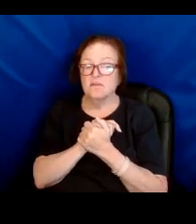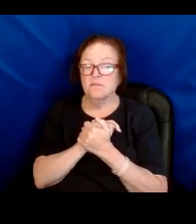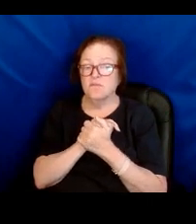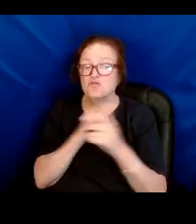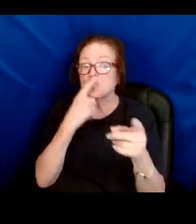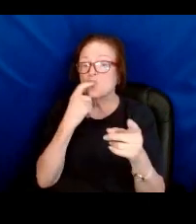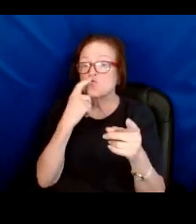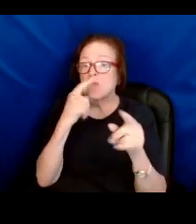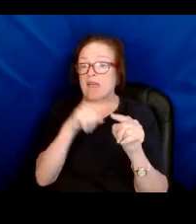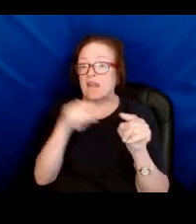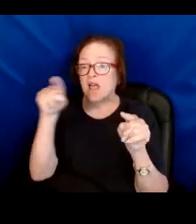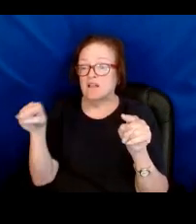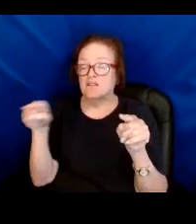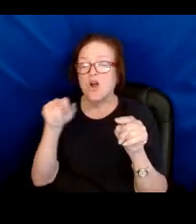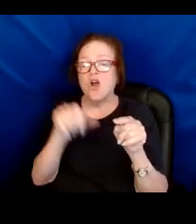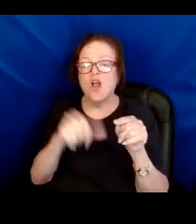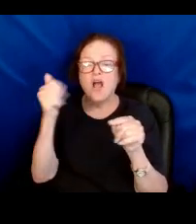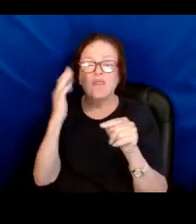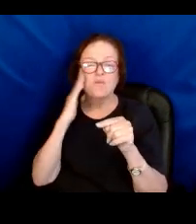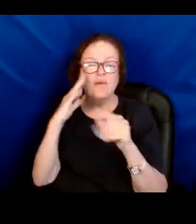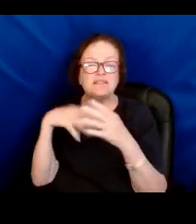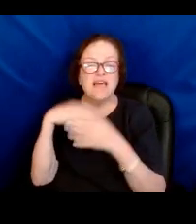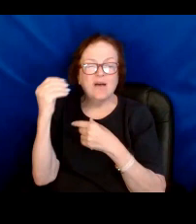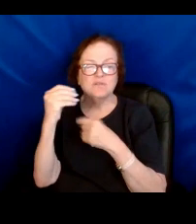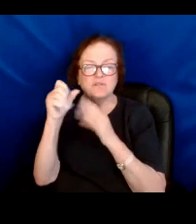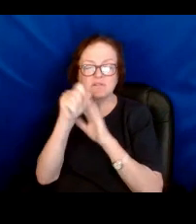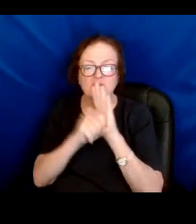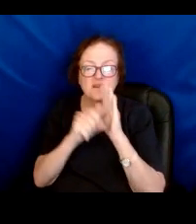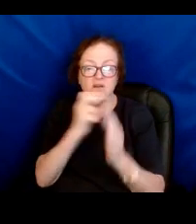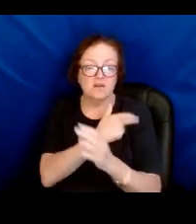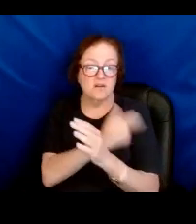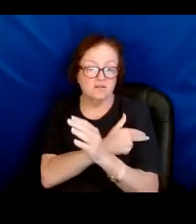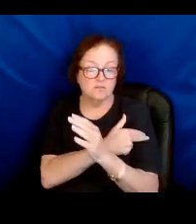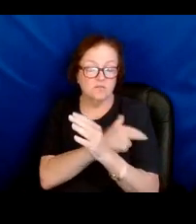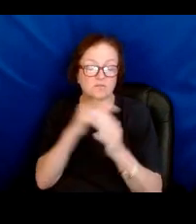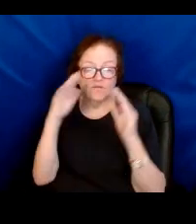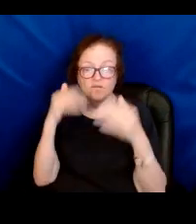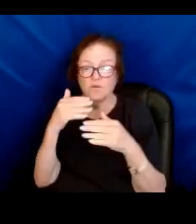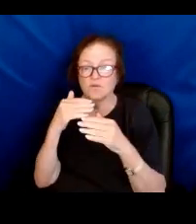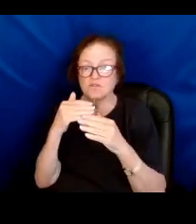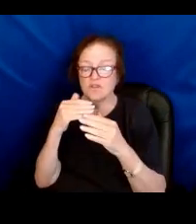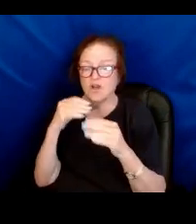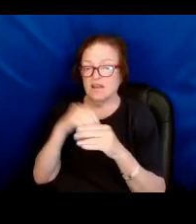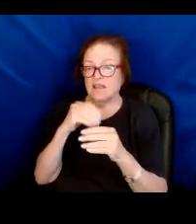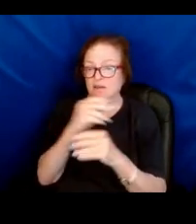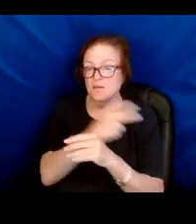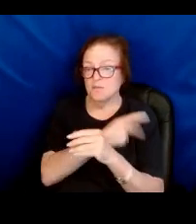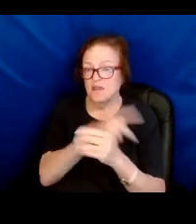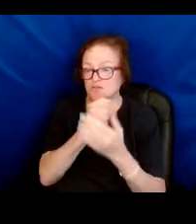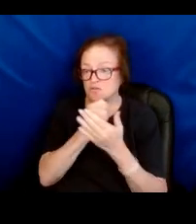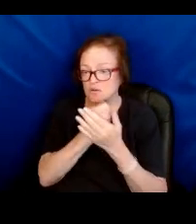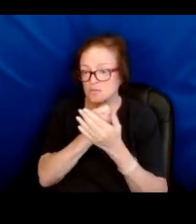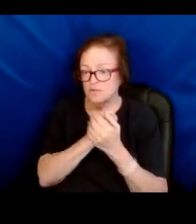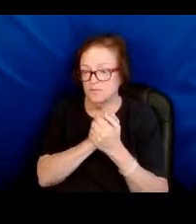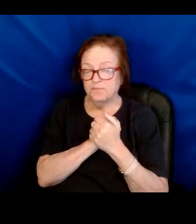line are other beds outside the state hospital that are a focus of psychiatric inpatient treatment. And we see that those are